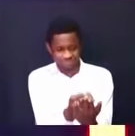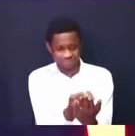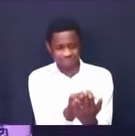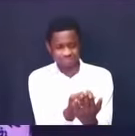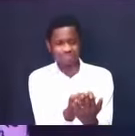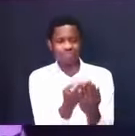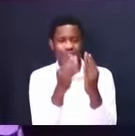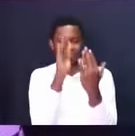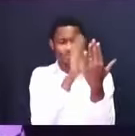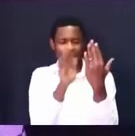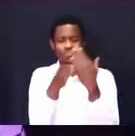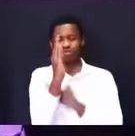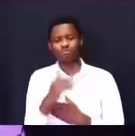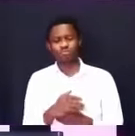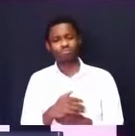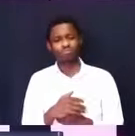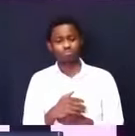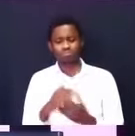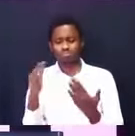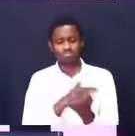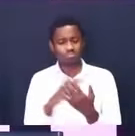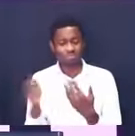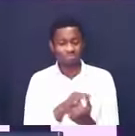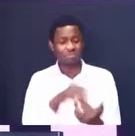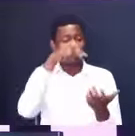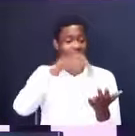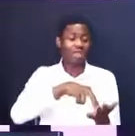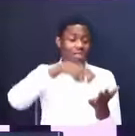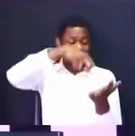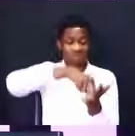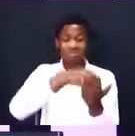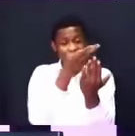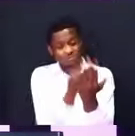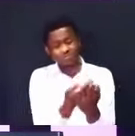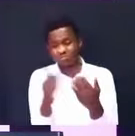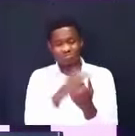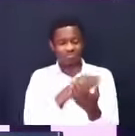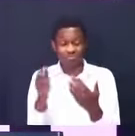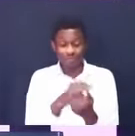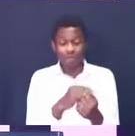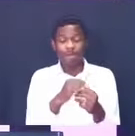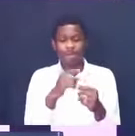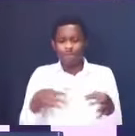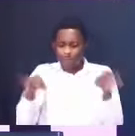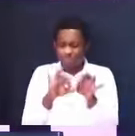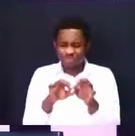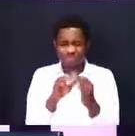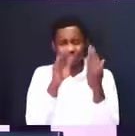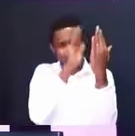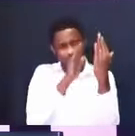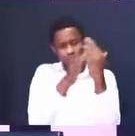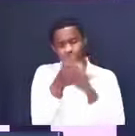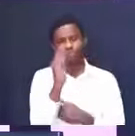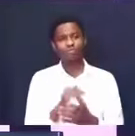What matters is that you are beholding his face. And as long as you tarry, the